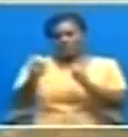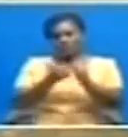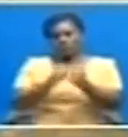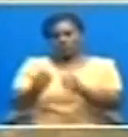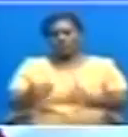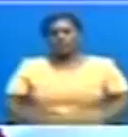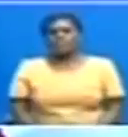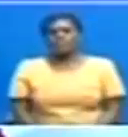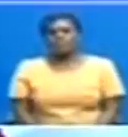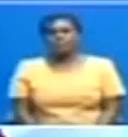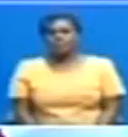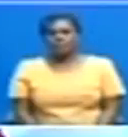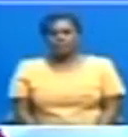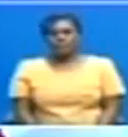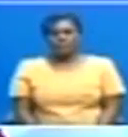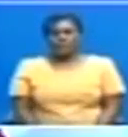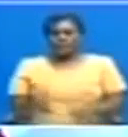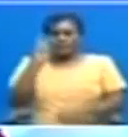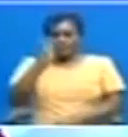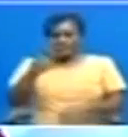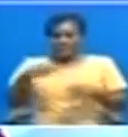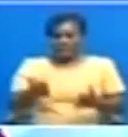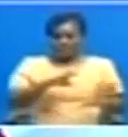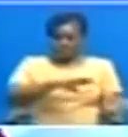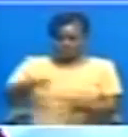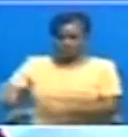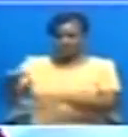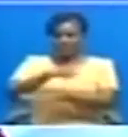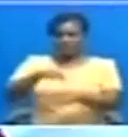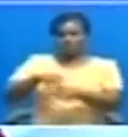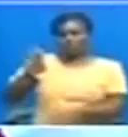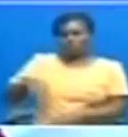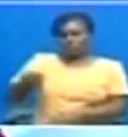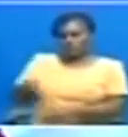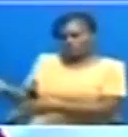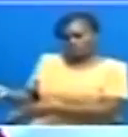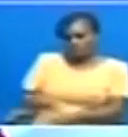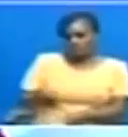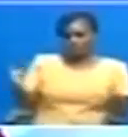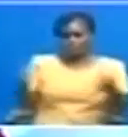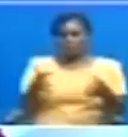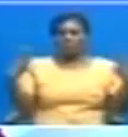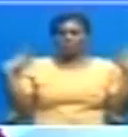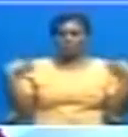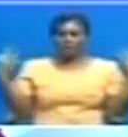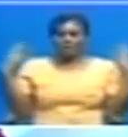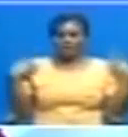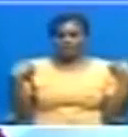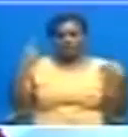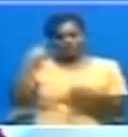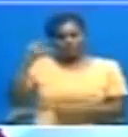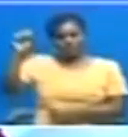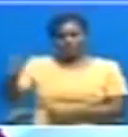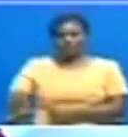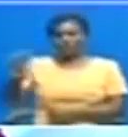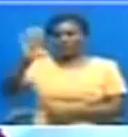Sports. Let's see how that goes. The national women's hockey team is preparing for the All African Games in South Africa,